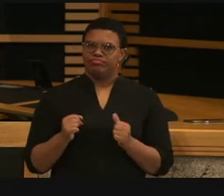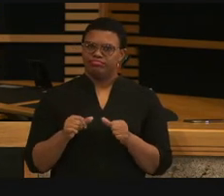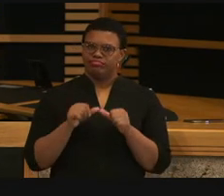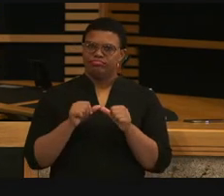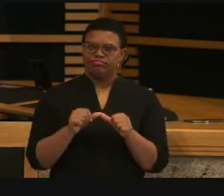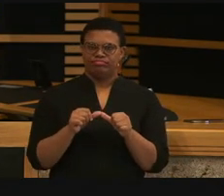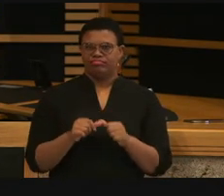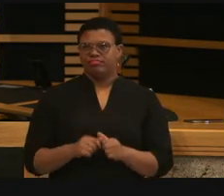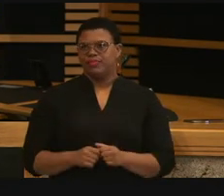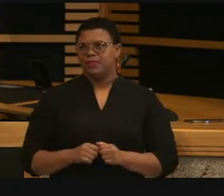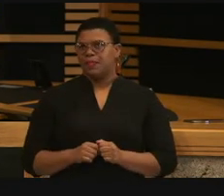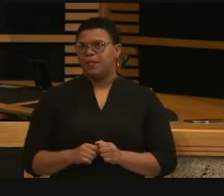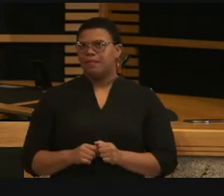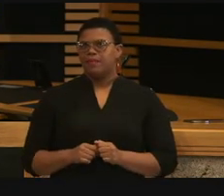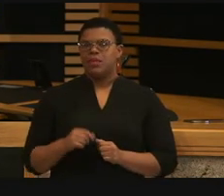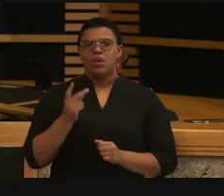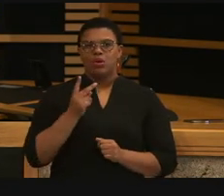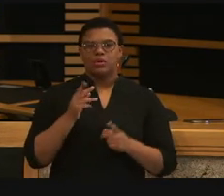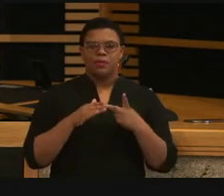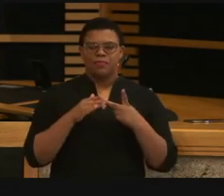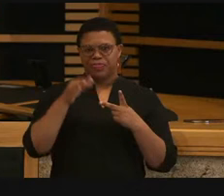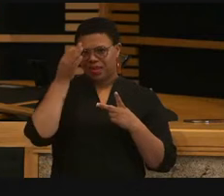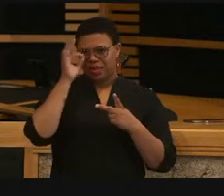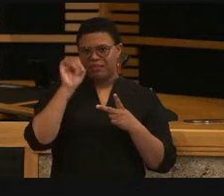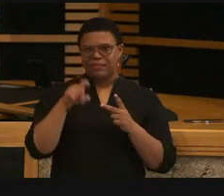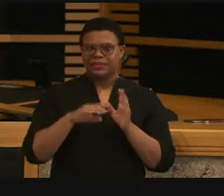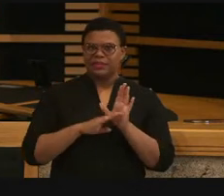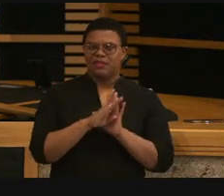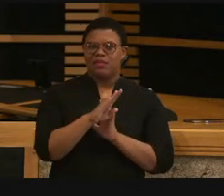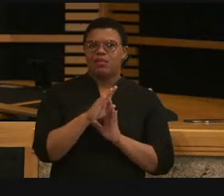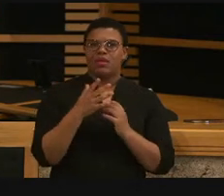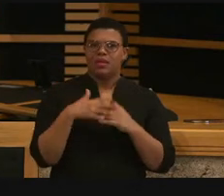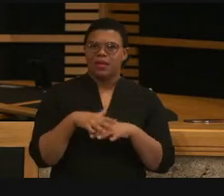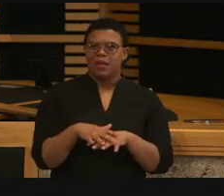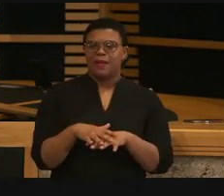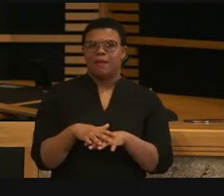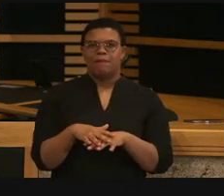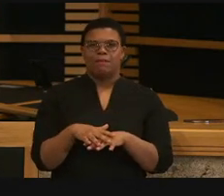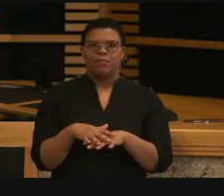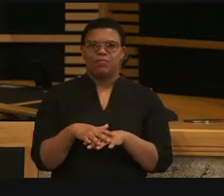measures. Calls on the government to develop and implement